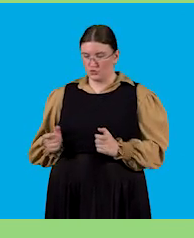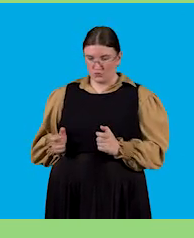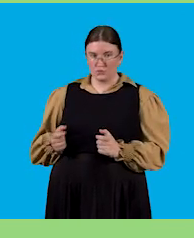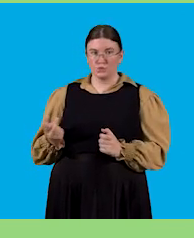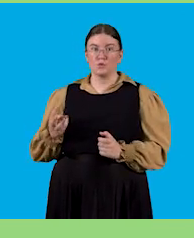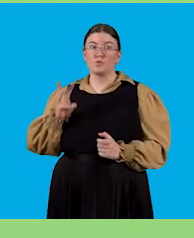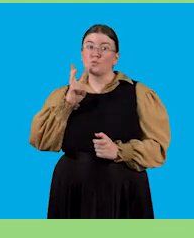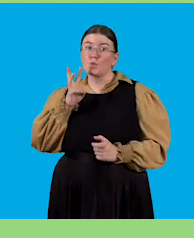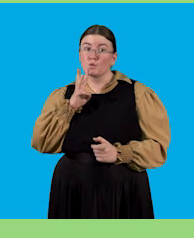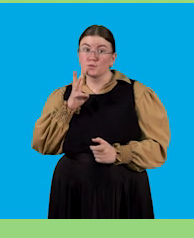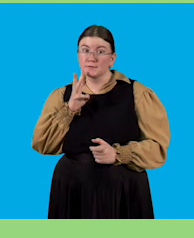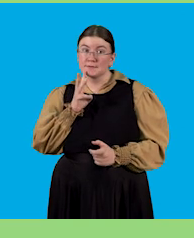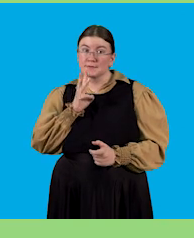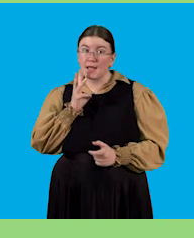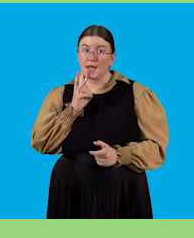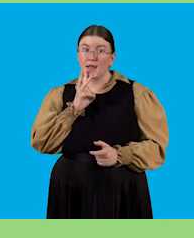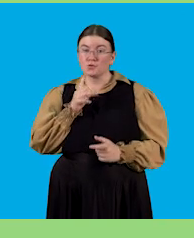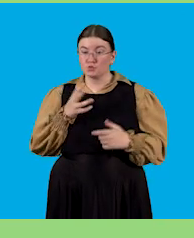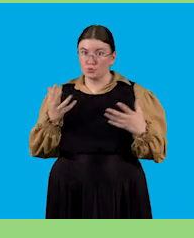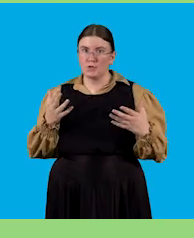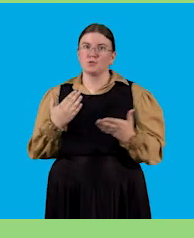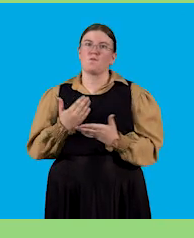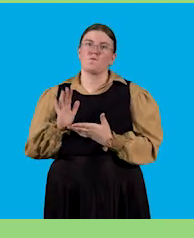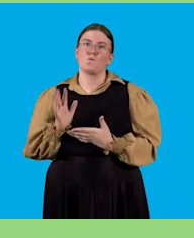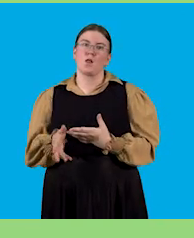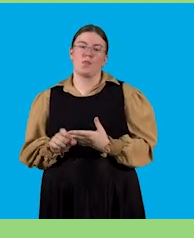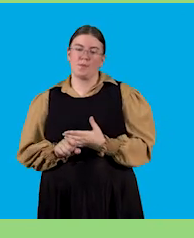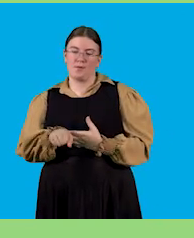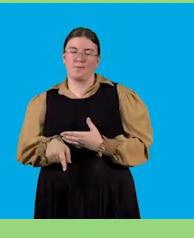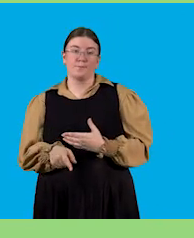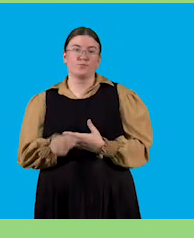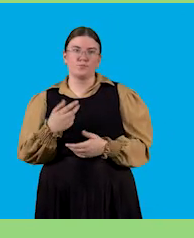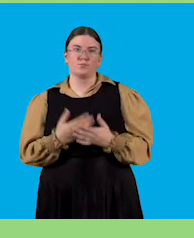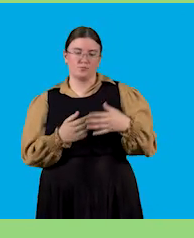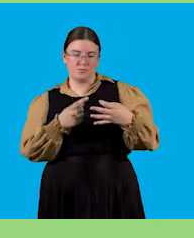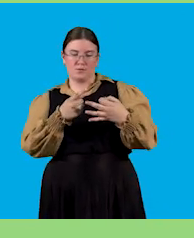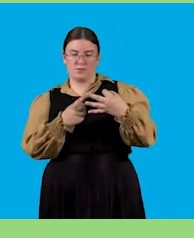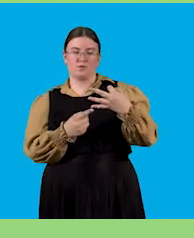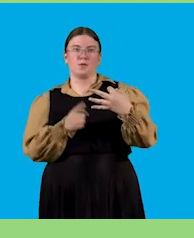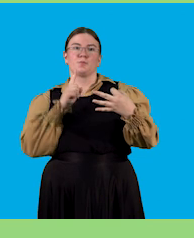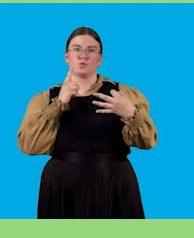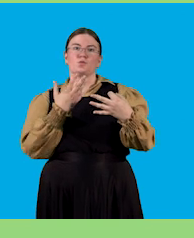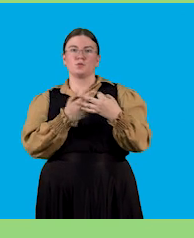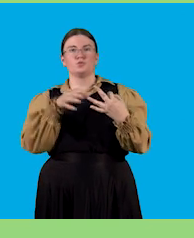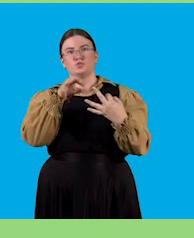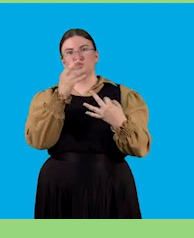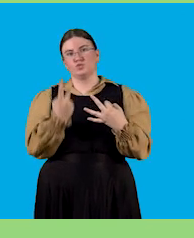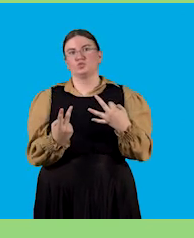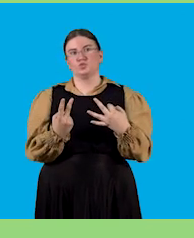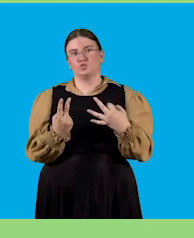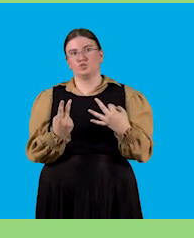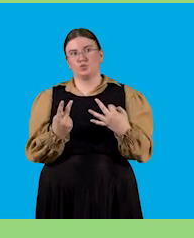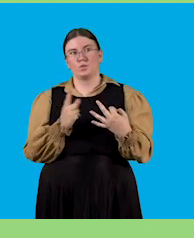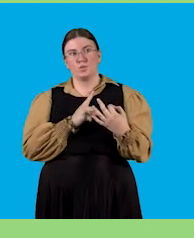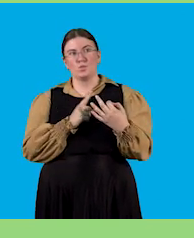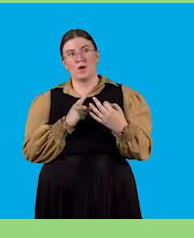can mention any two of those 3 points because the question or in the instruction says that you must discuss